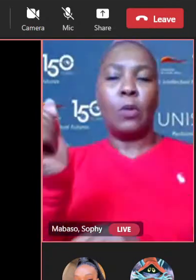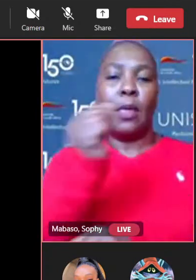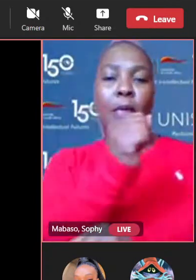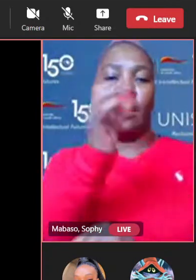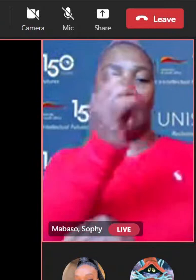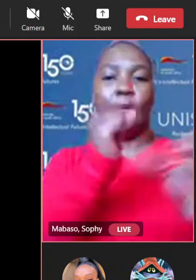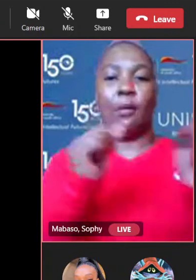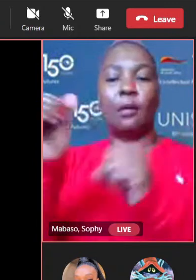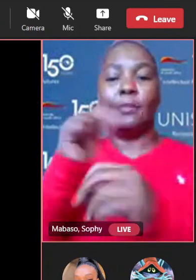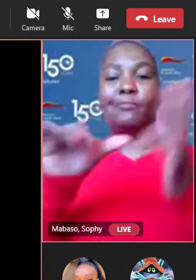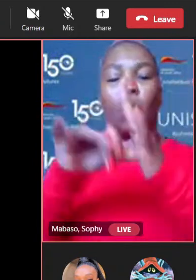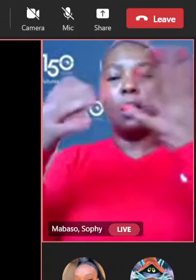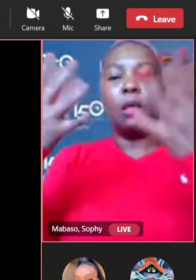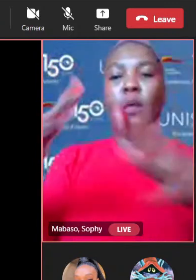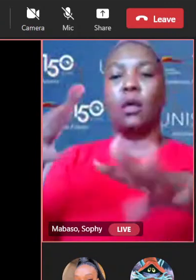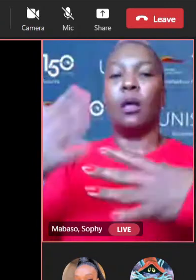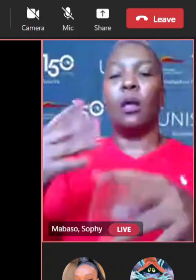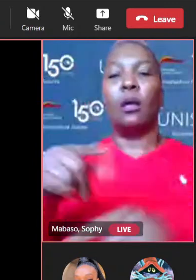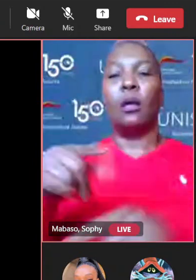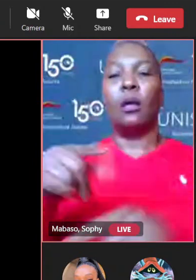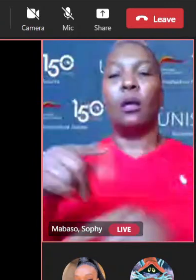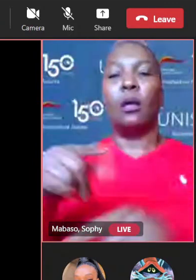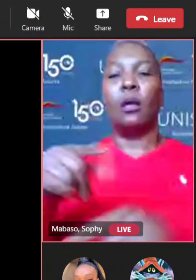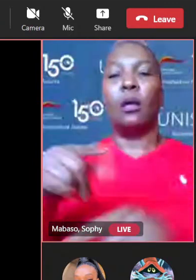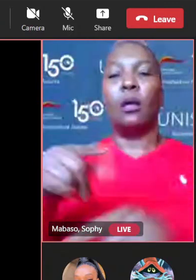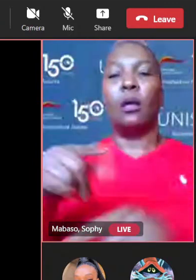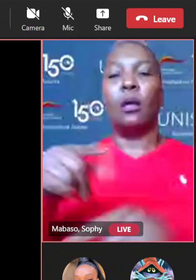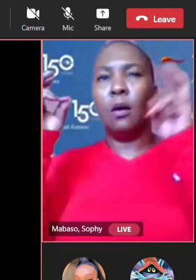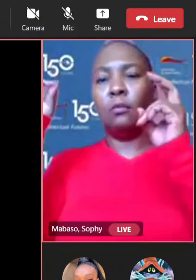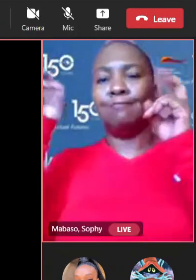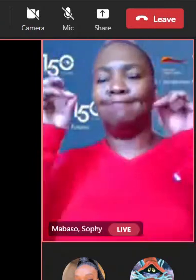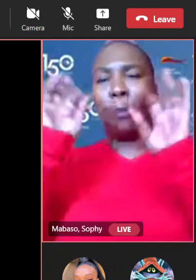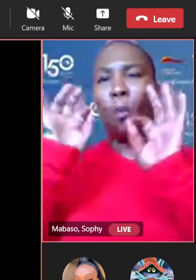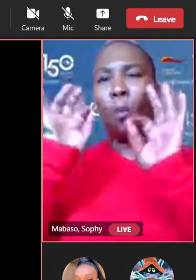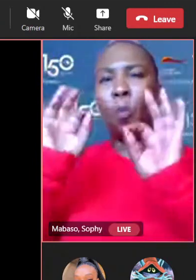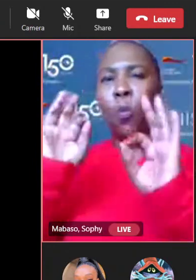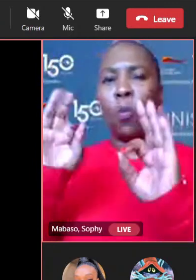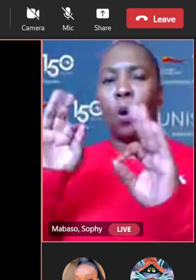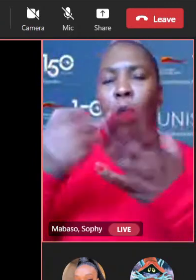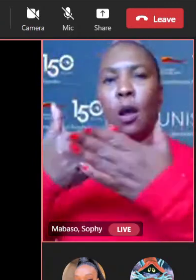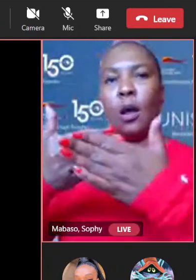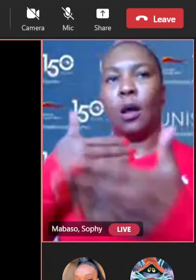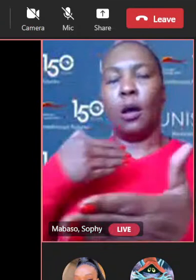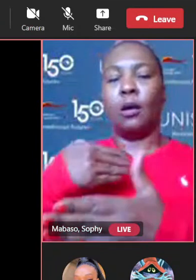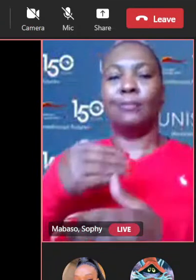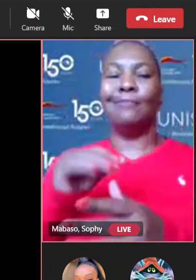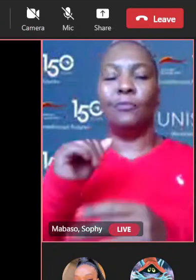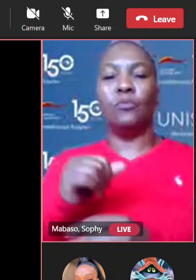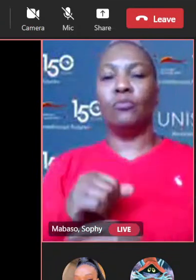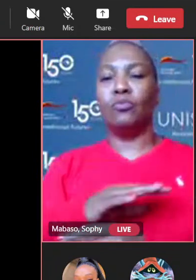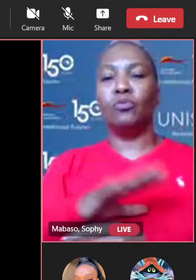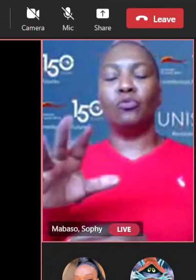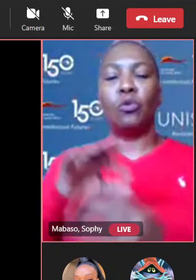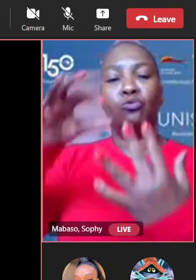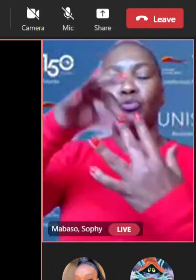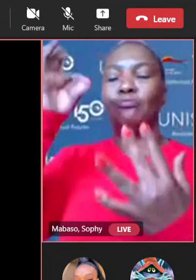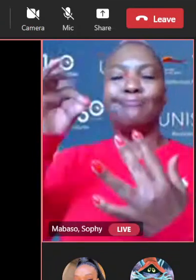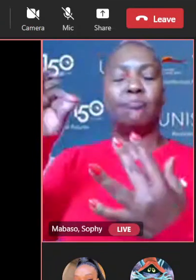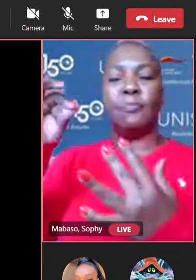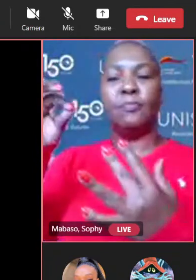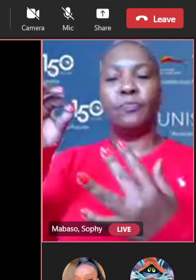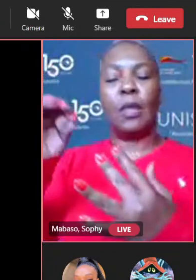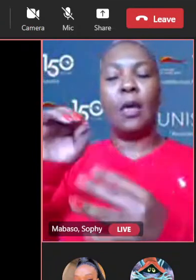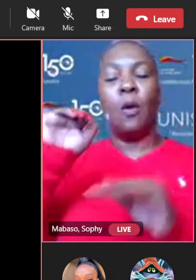very important that you listen to the prompts before you don't just choose, because you will end